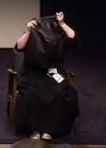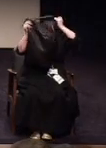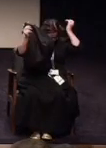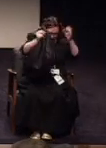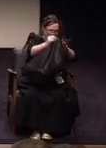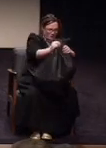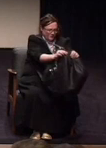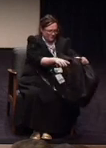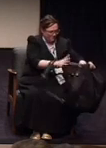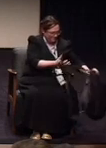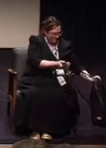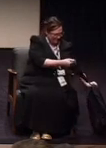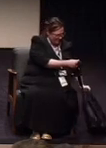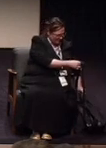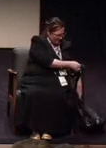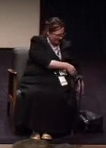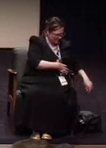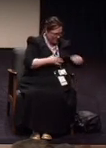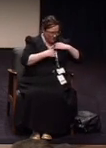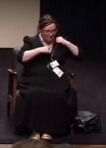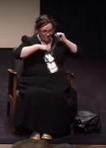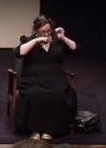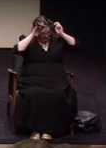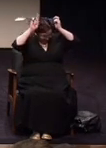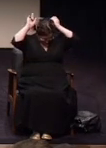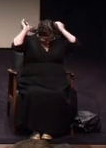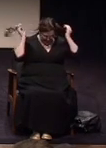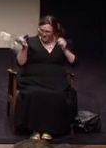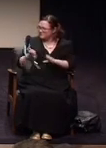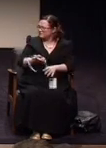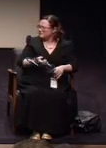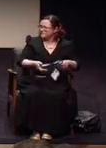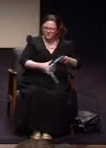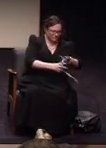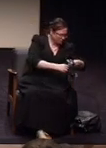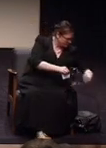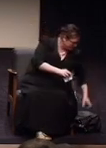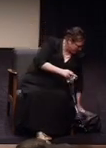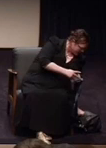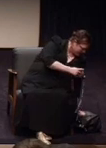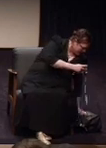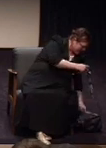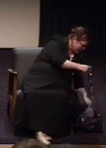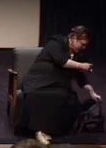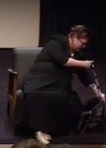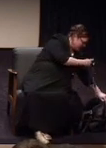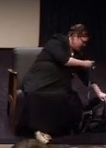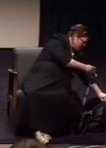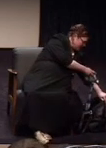our colleague Björn from Sweden. And thank you. Thank